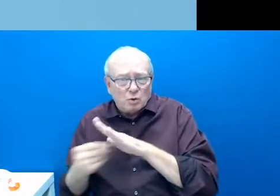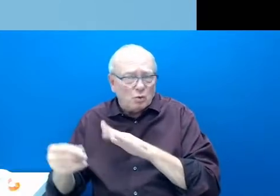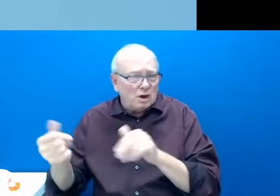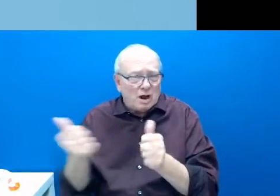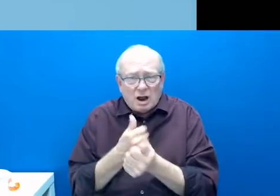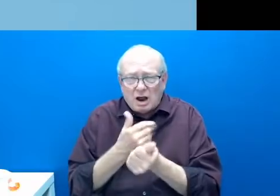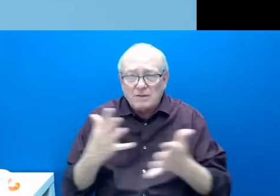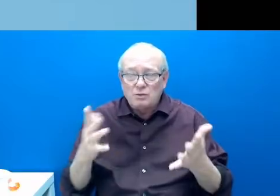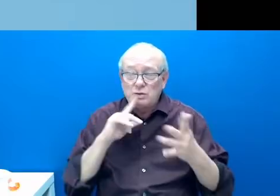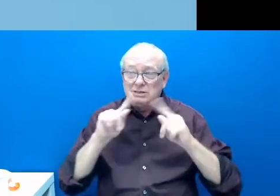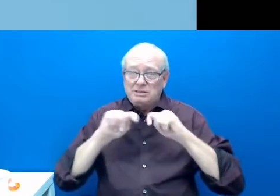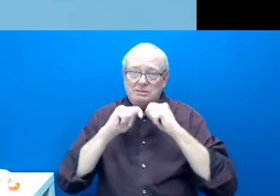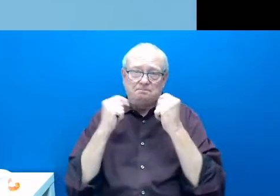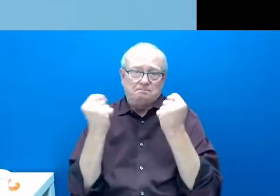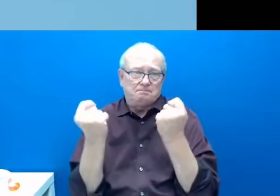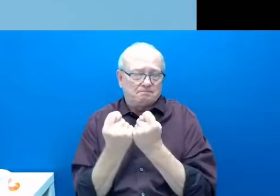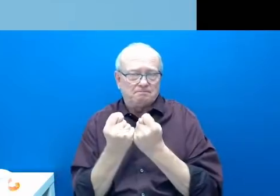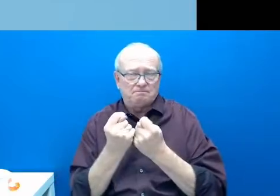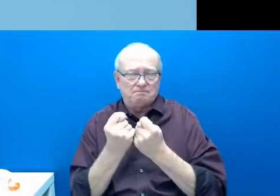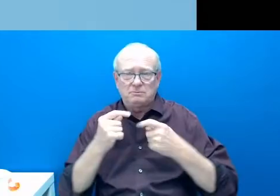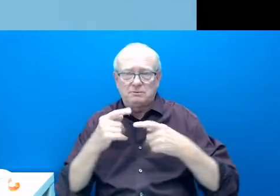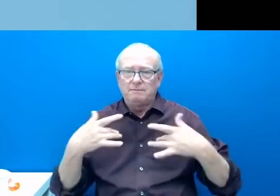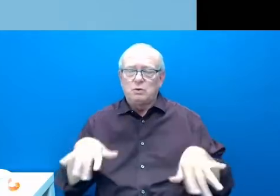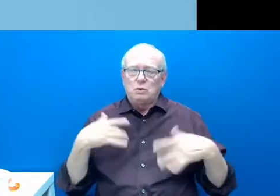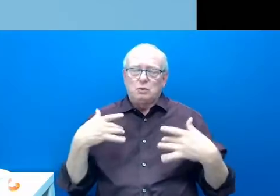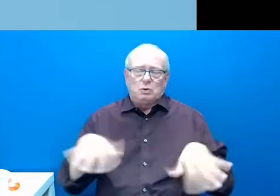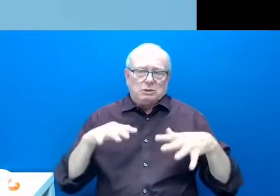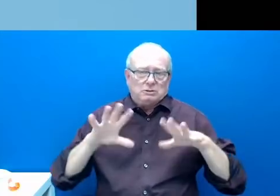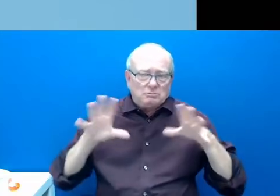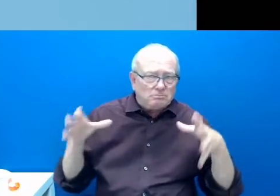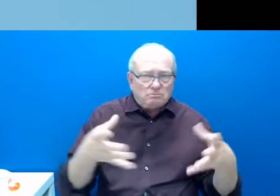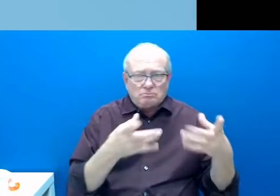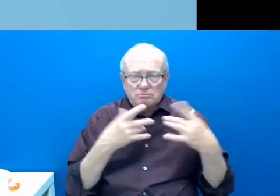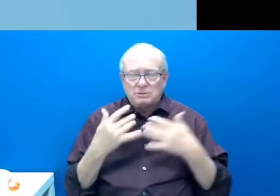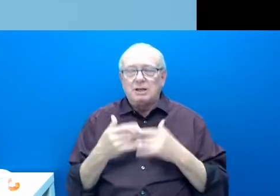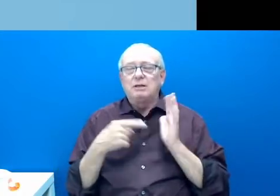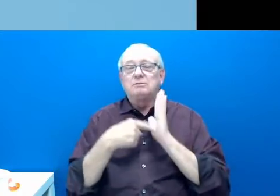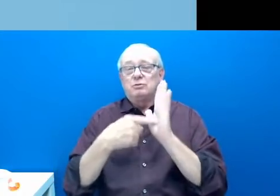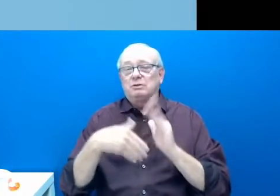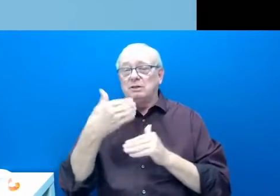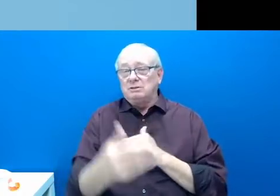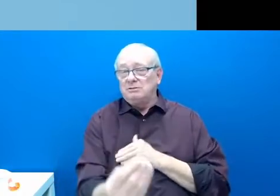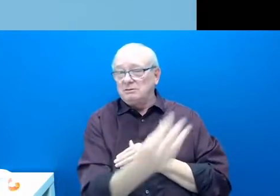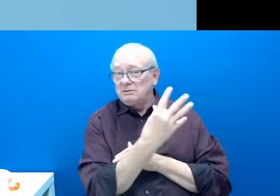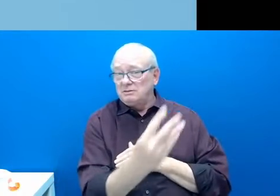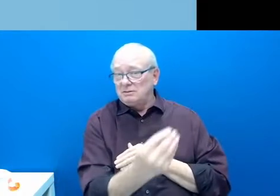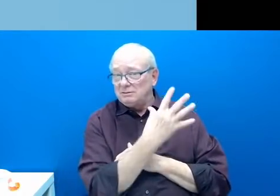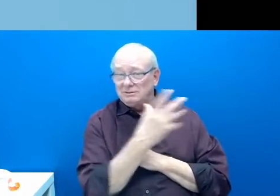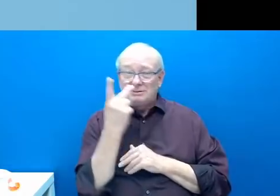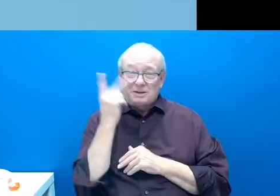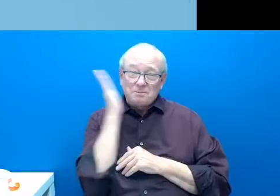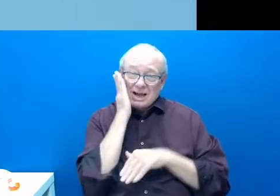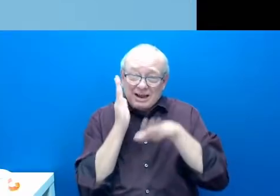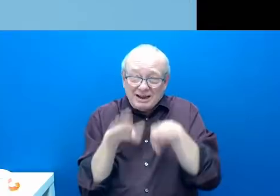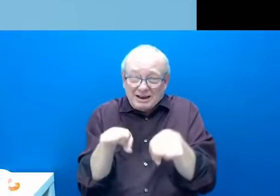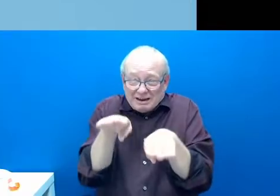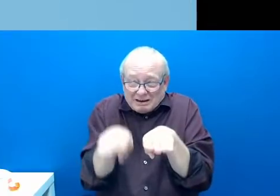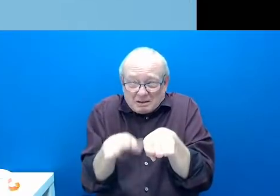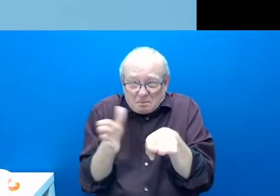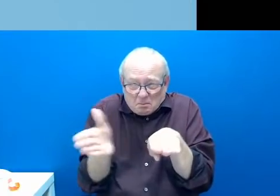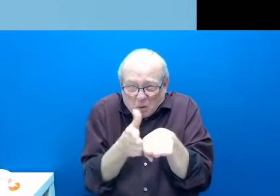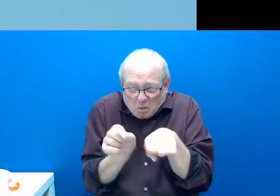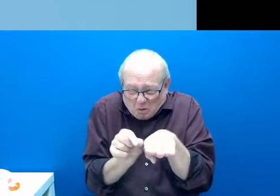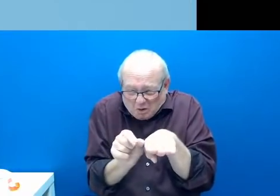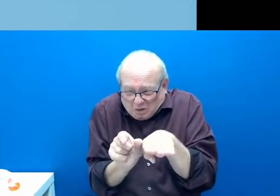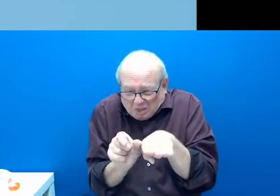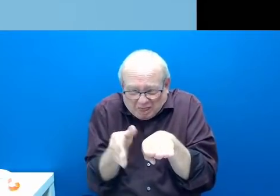a team affair. And if you just go to the next slide, please. So just a reminder of the space that we're dealing with.